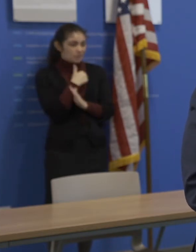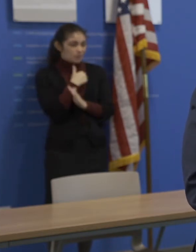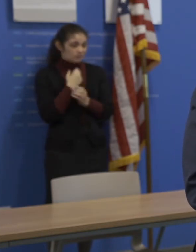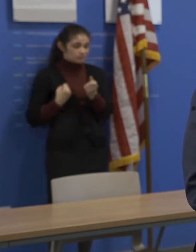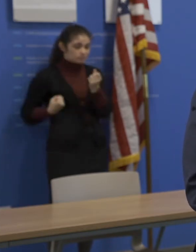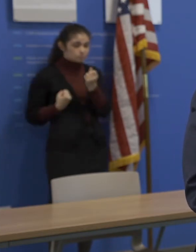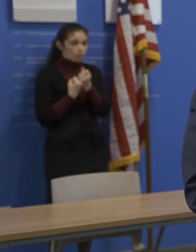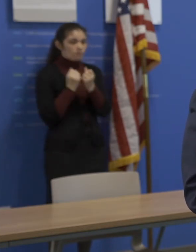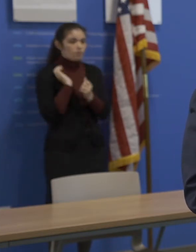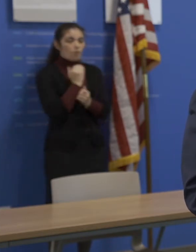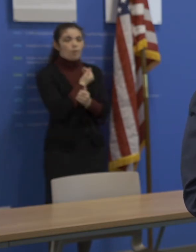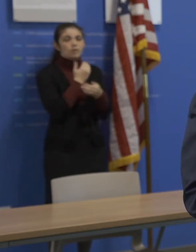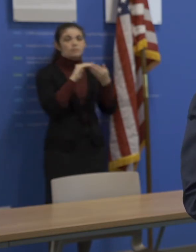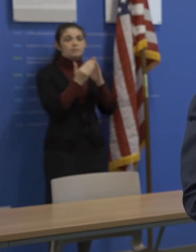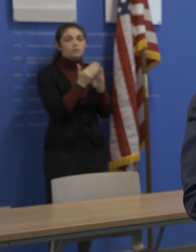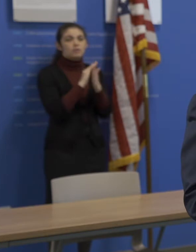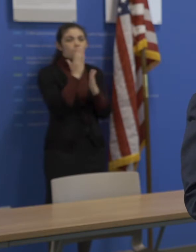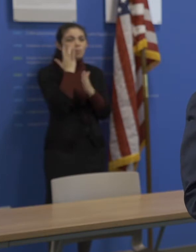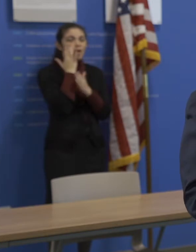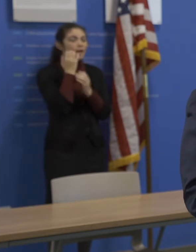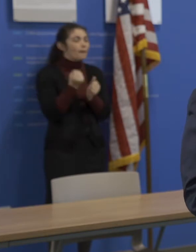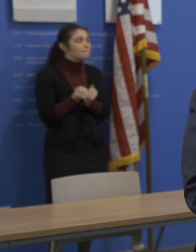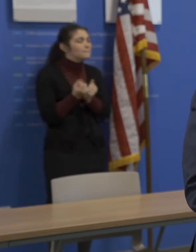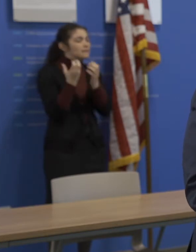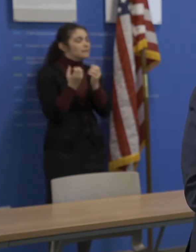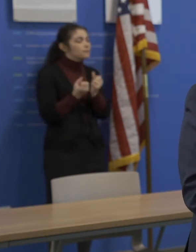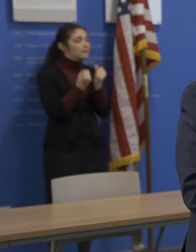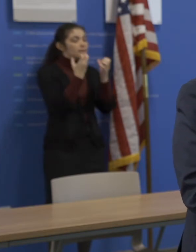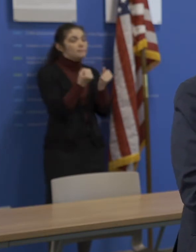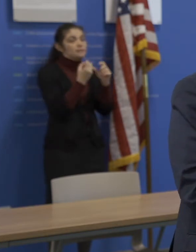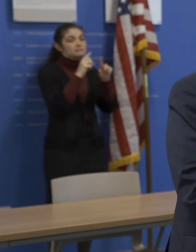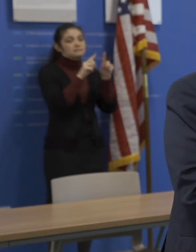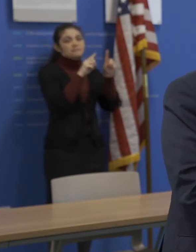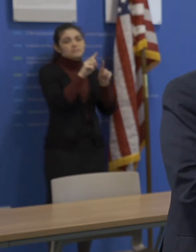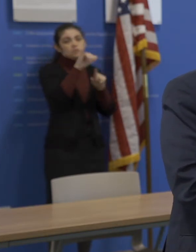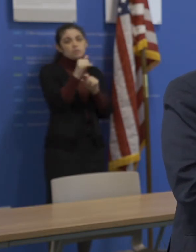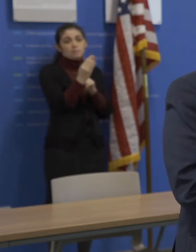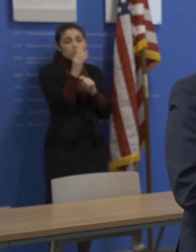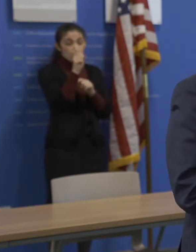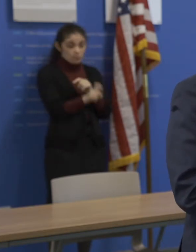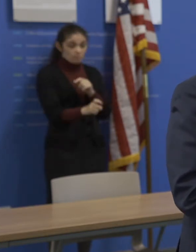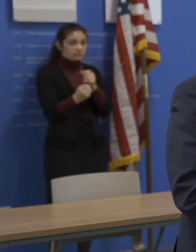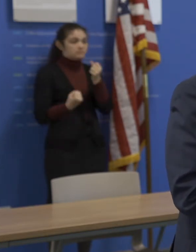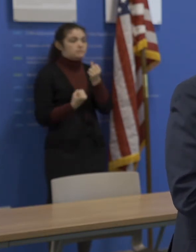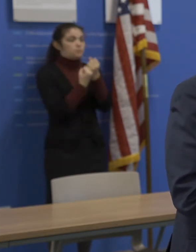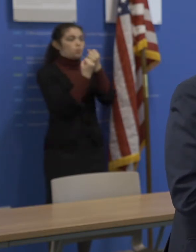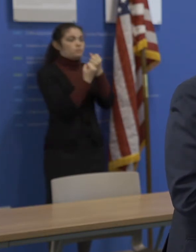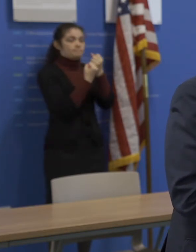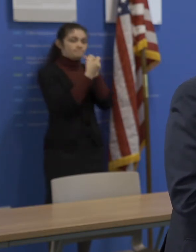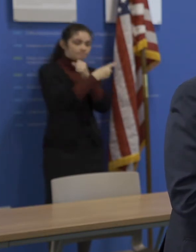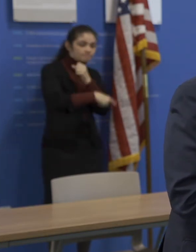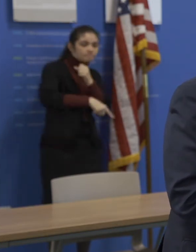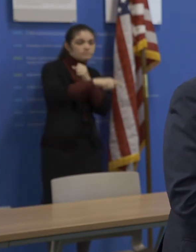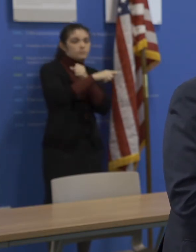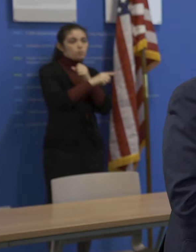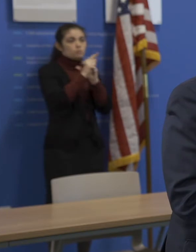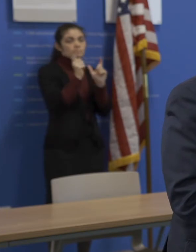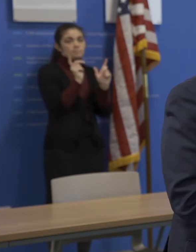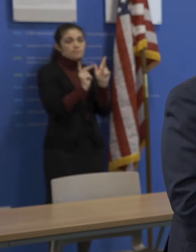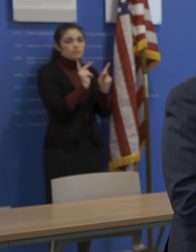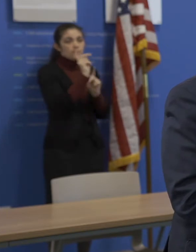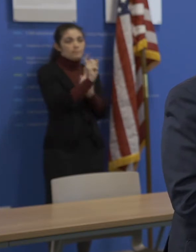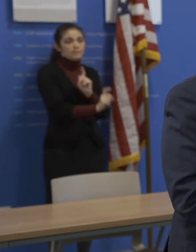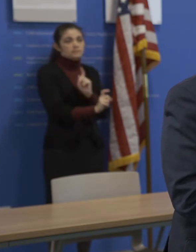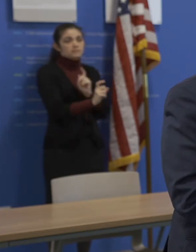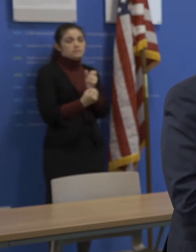of a community, providing tens of thousands of jobs, and we need to support them. And we